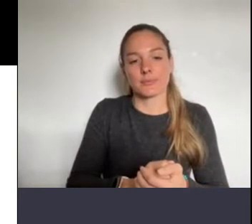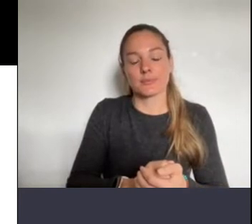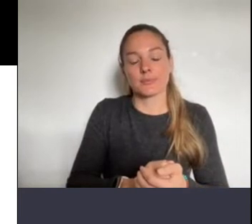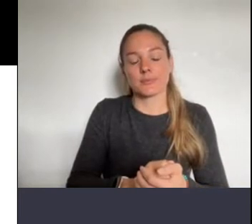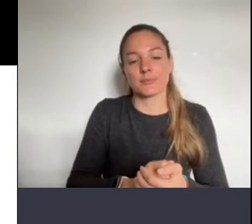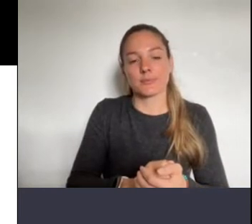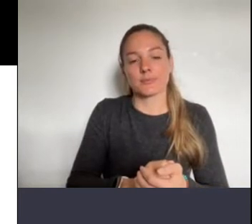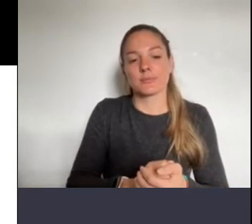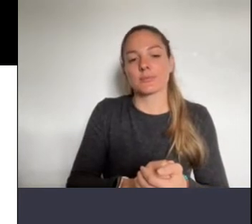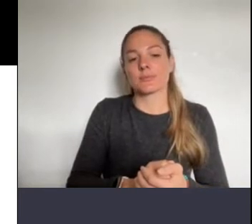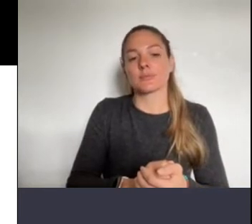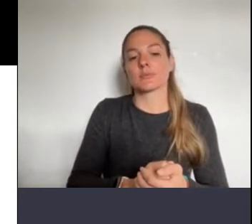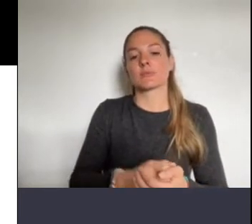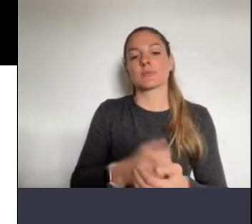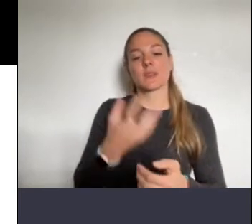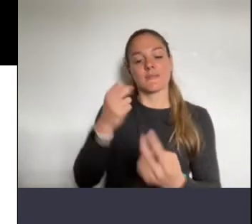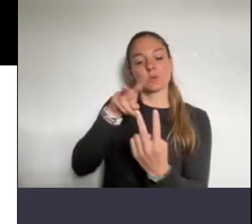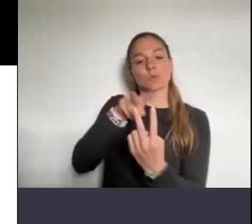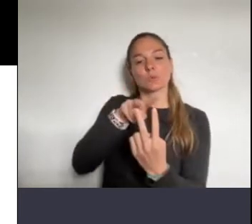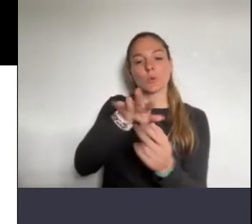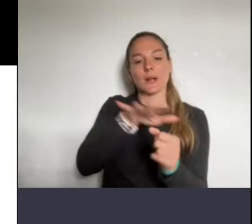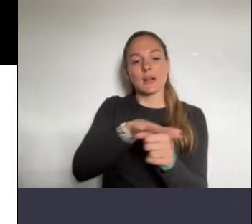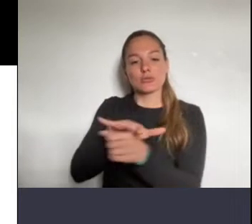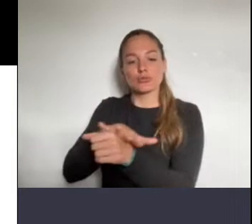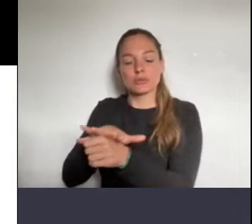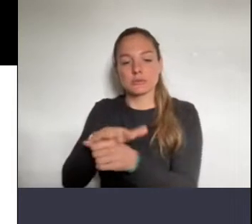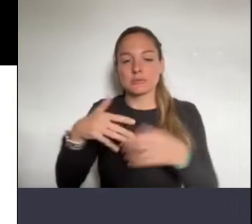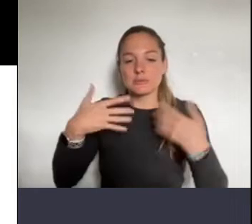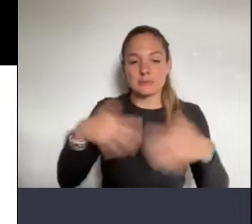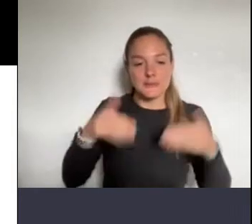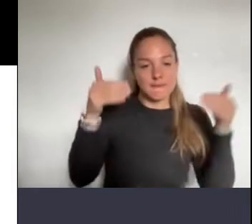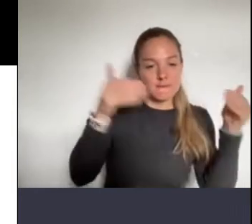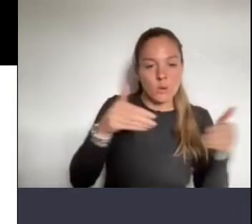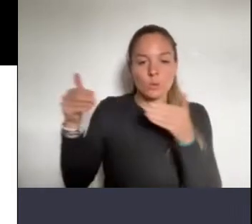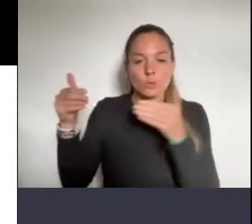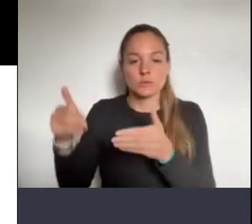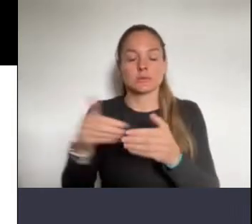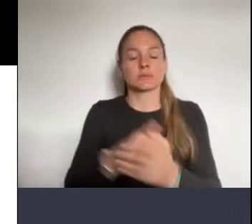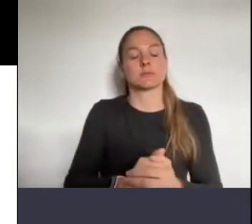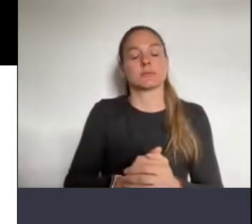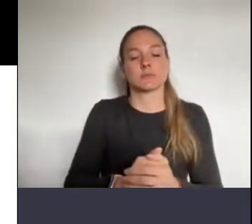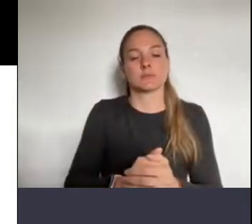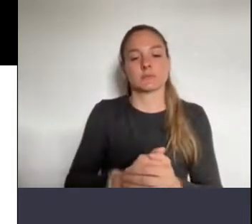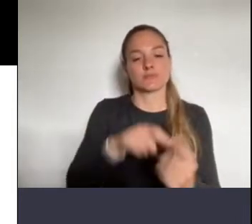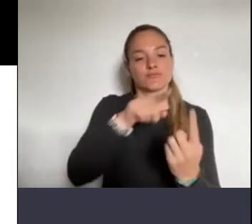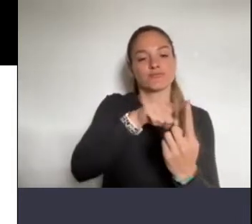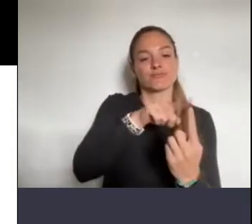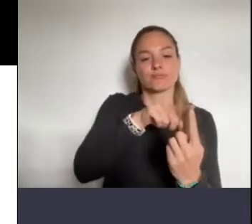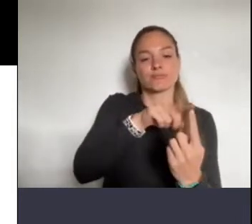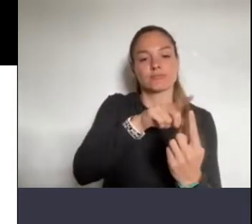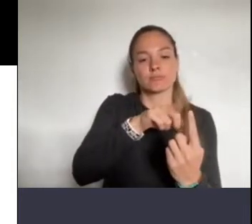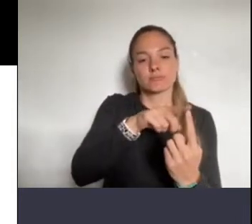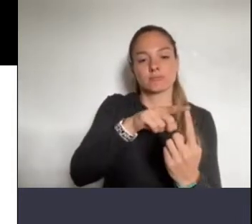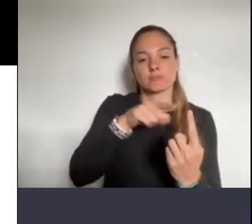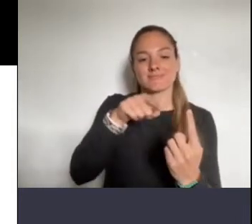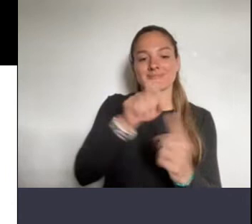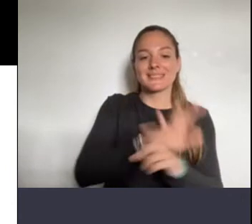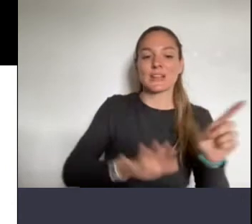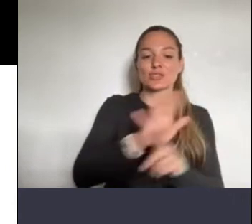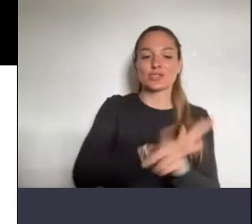again, continued. There's two areas that we've focused in on here. One, it was taken from the National